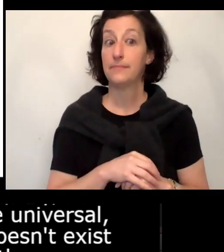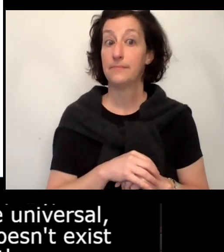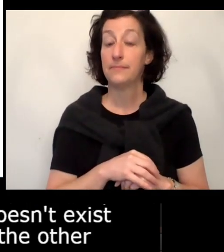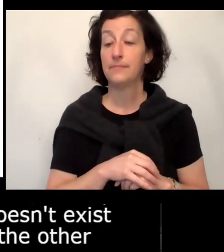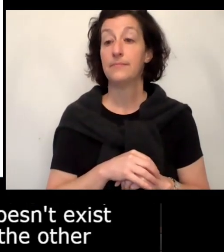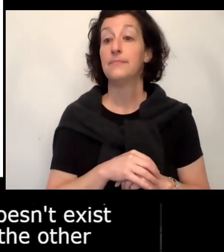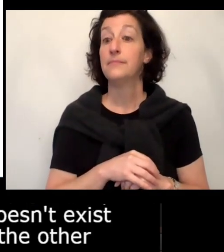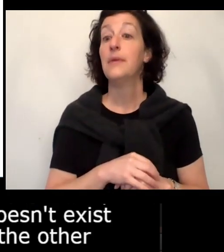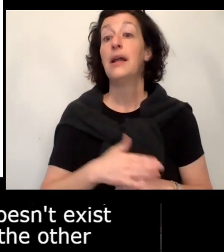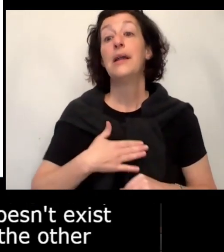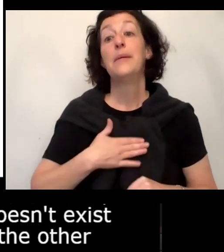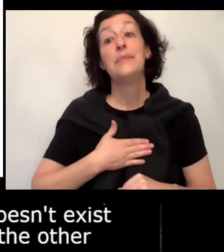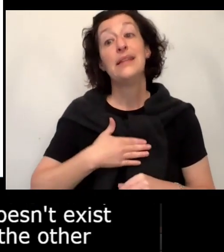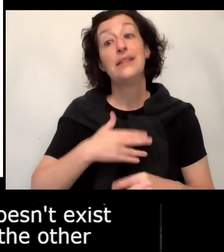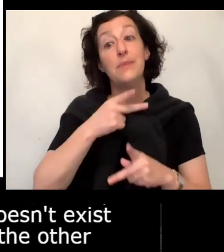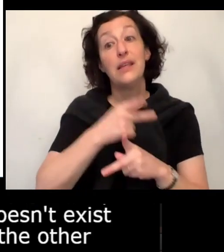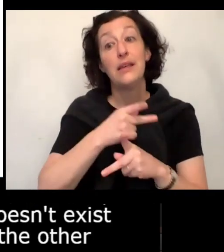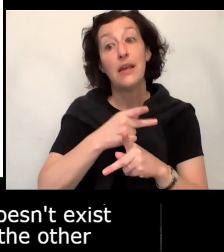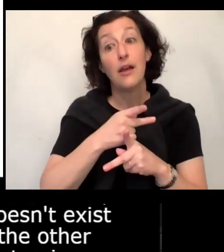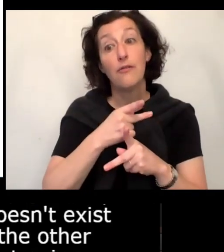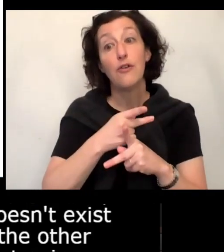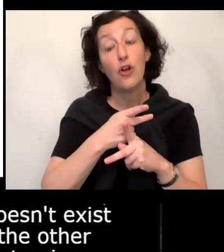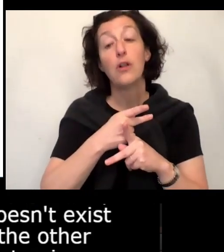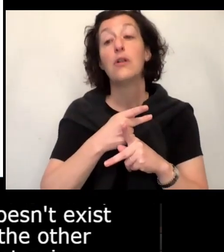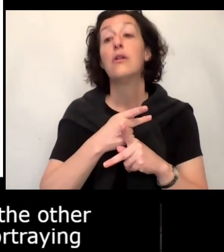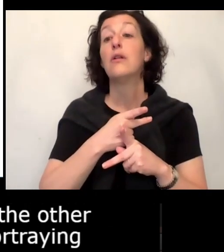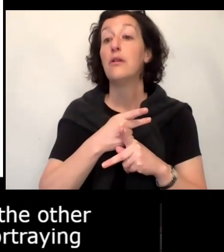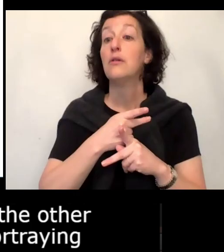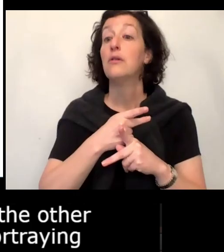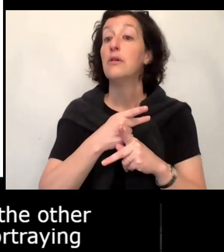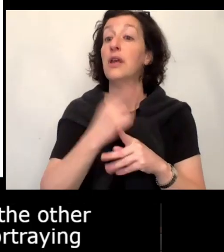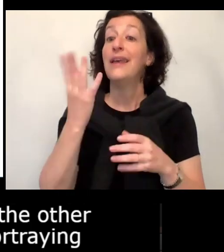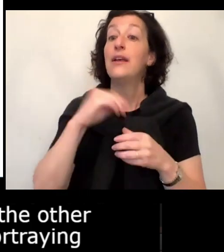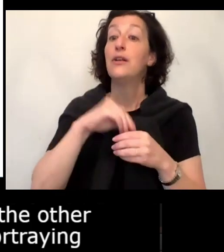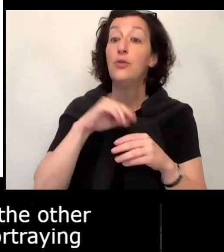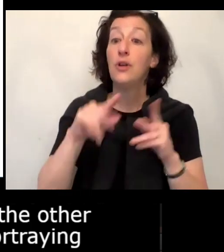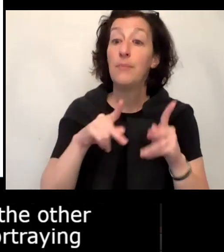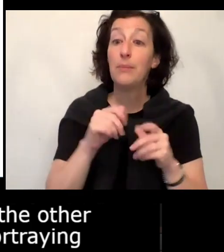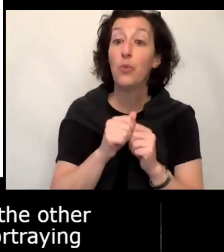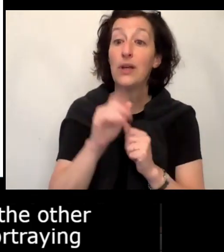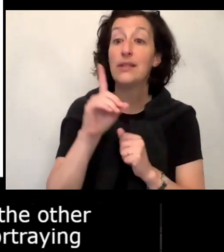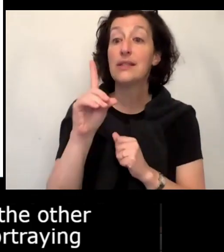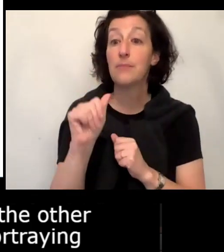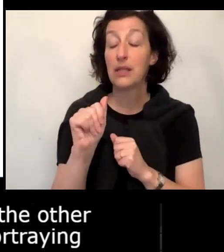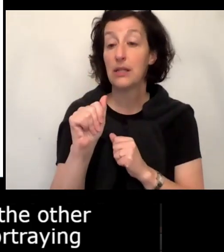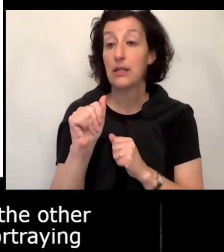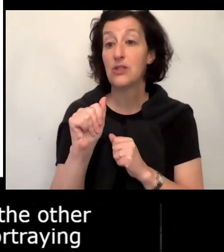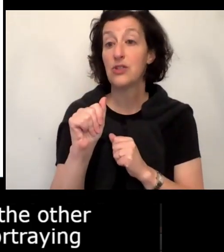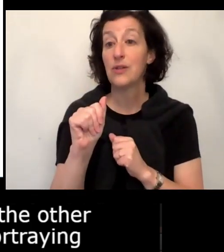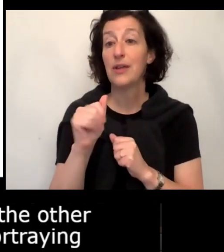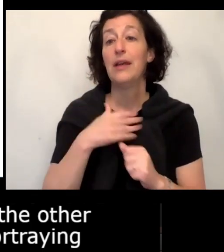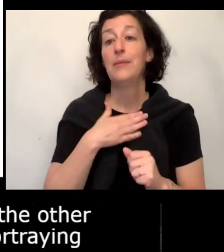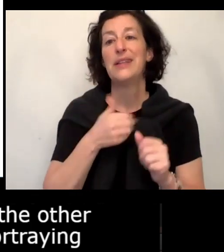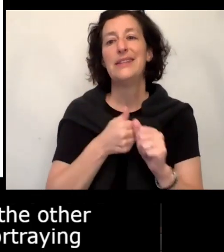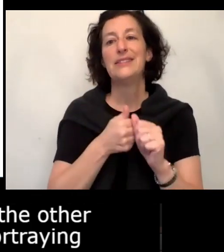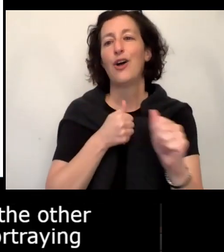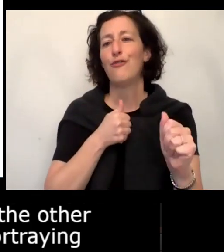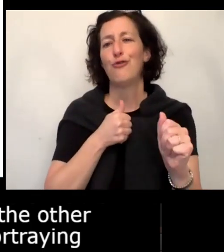careful about portraying people with disabilities, and especially avoiding stereotypes